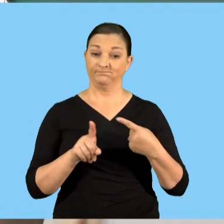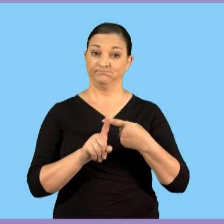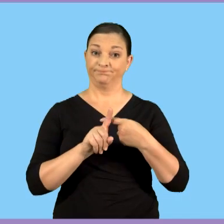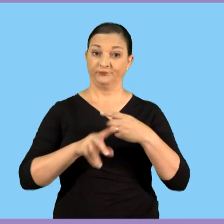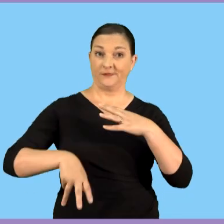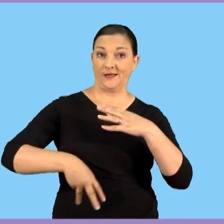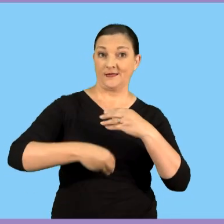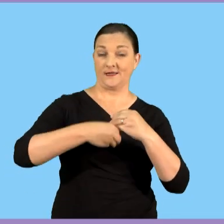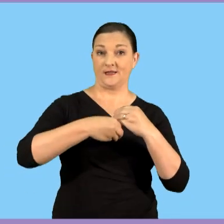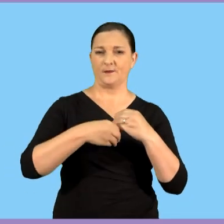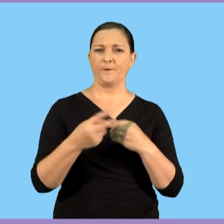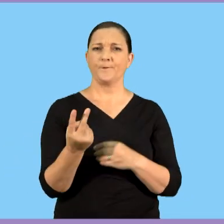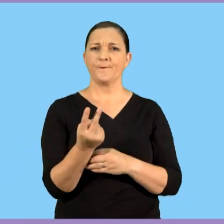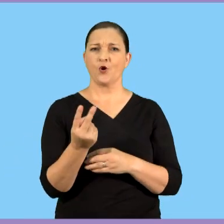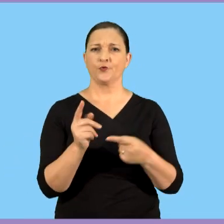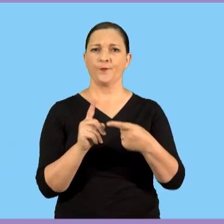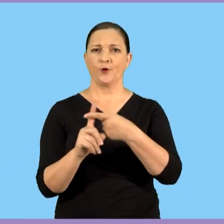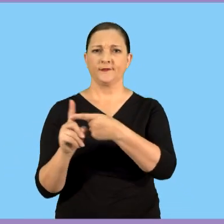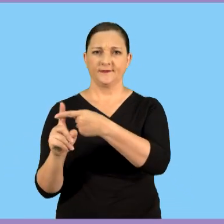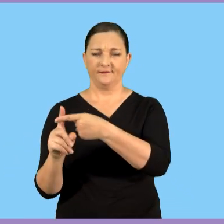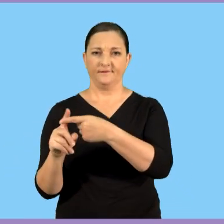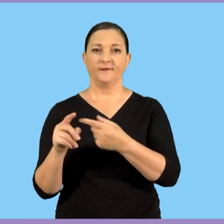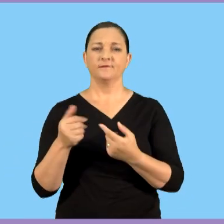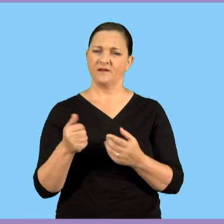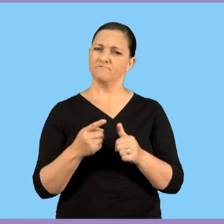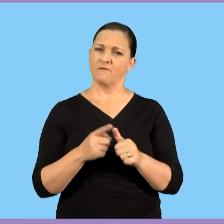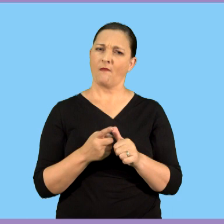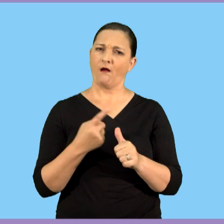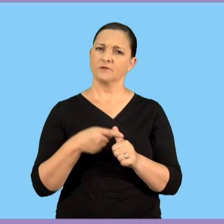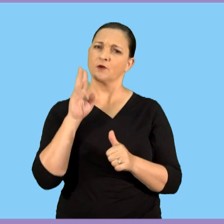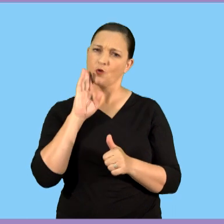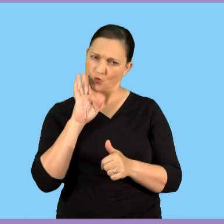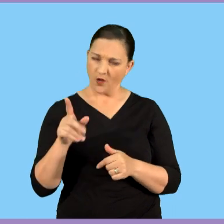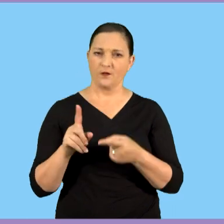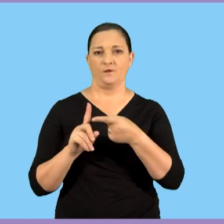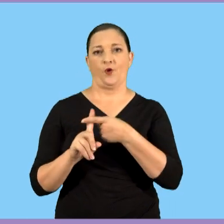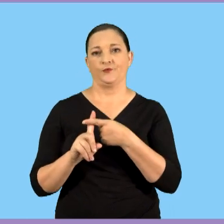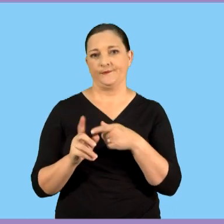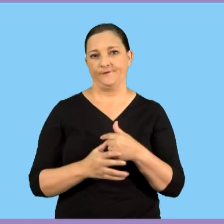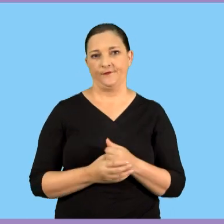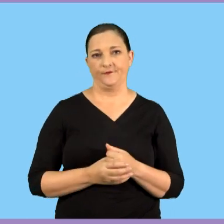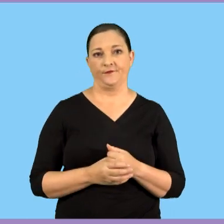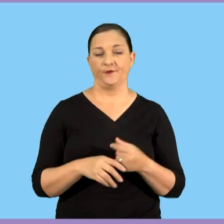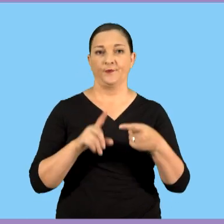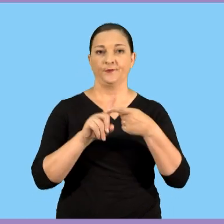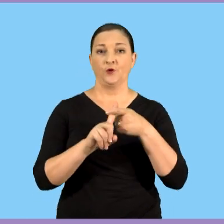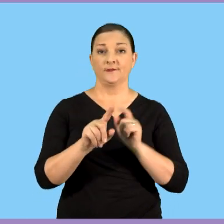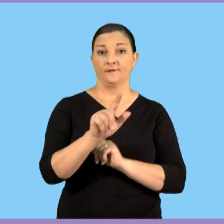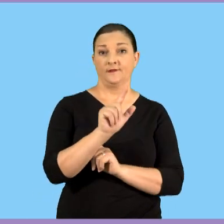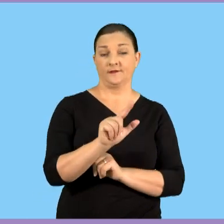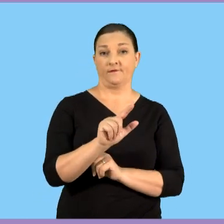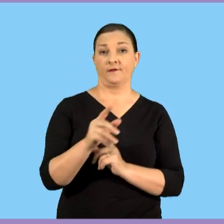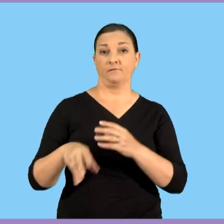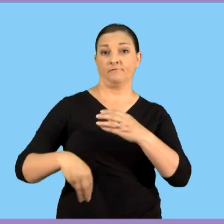positive, then the answer will be positive. For an example there, we have a positive 7 plus a